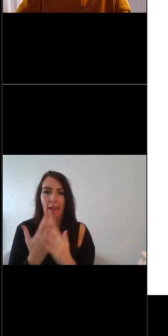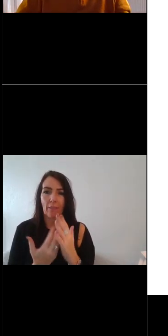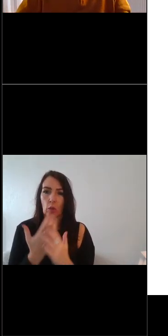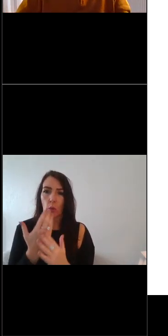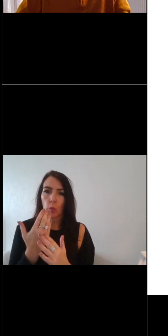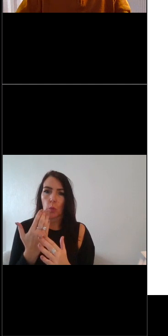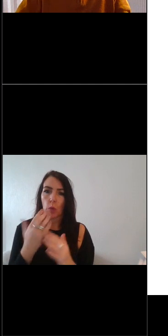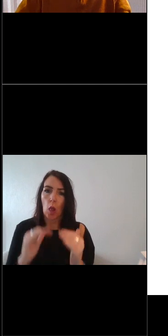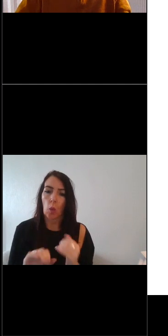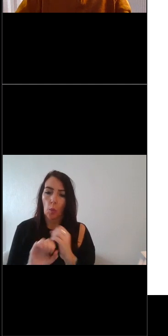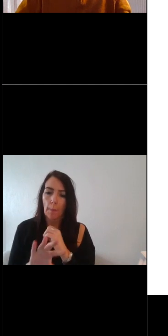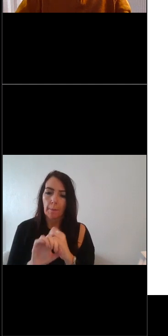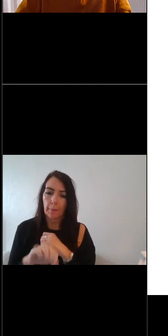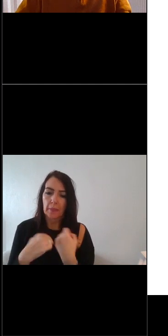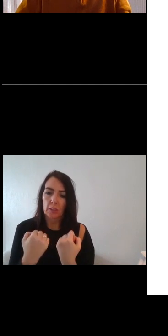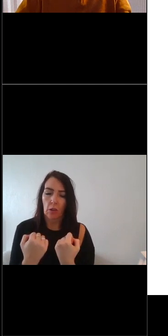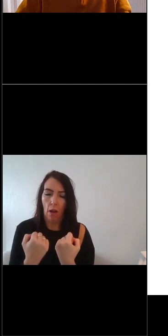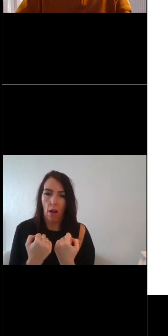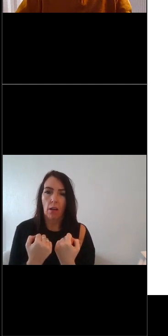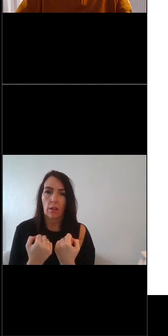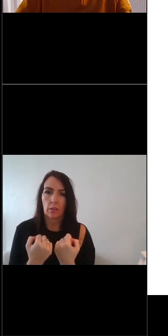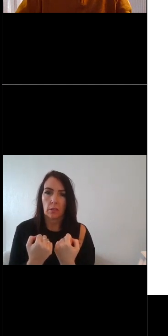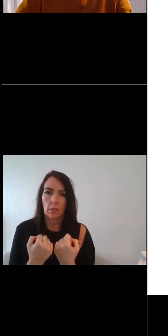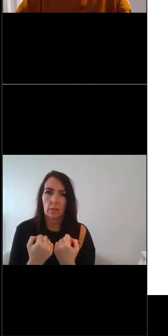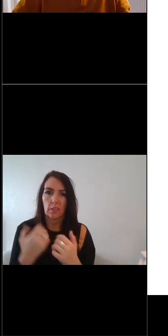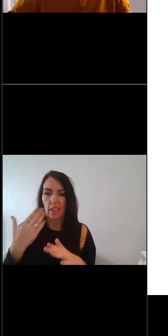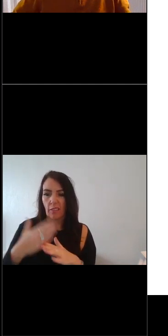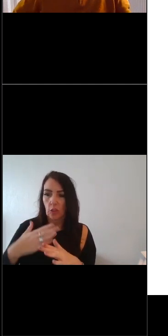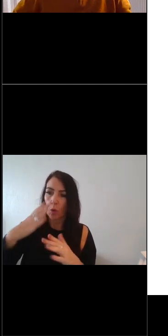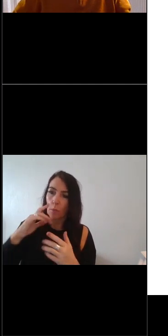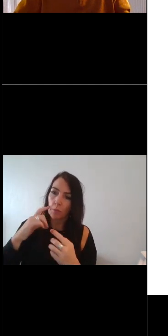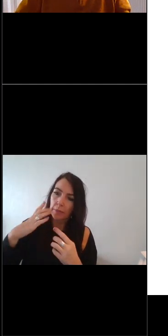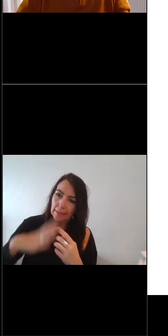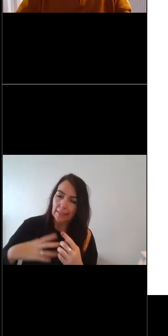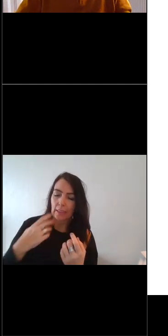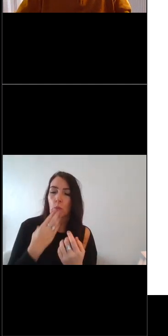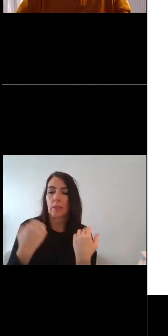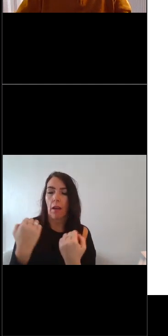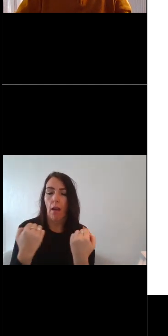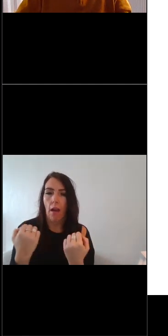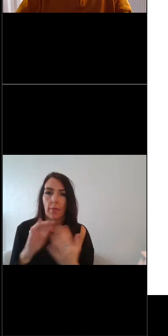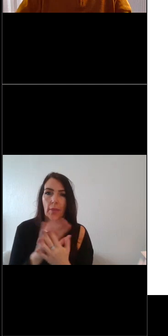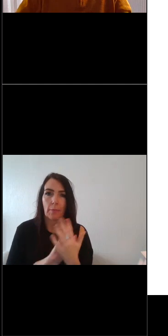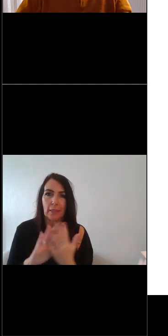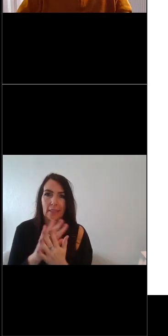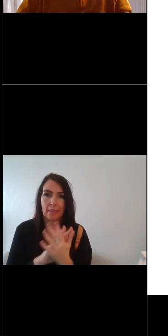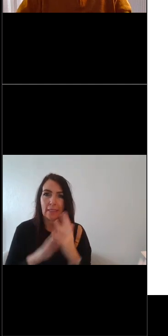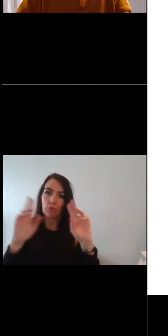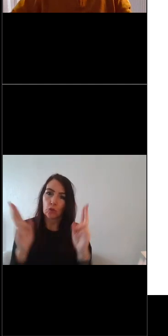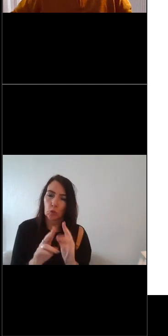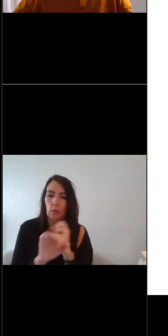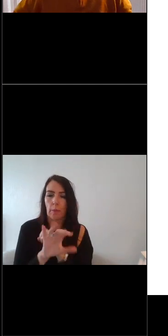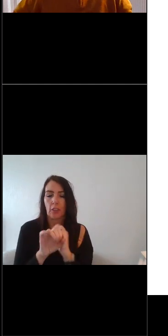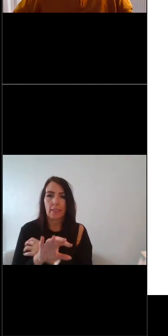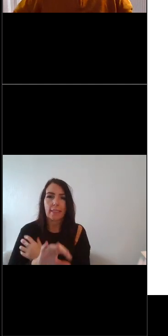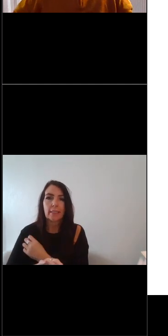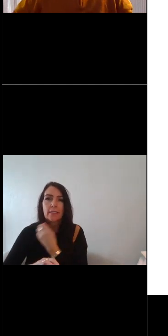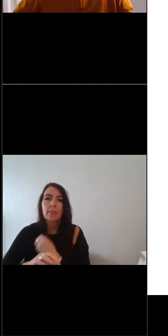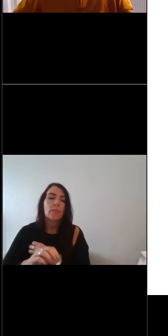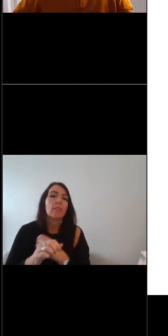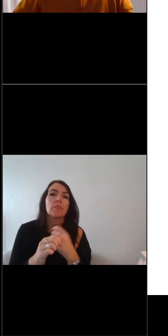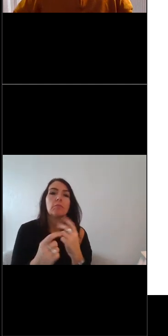lower emission car, if their job needs a car, then that at least does reduce emissions. It's an alternative for